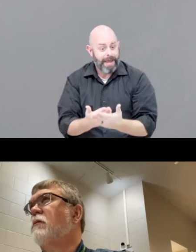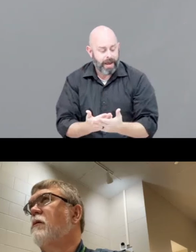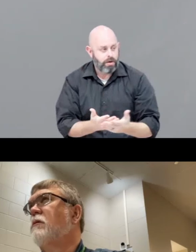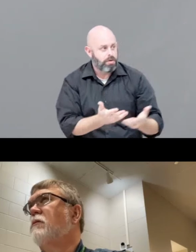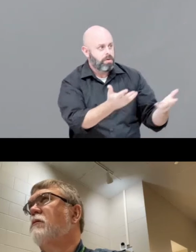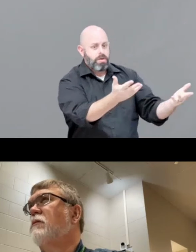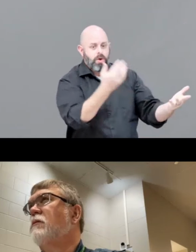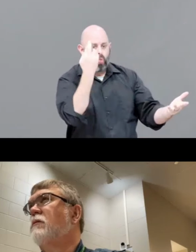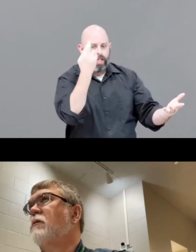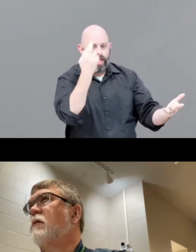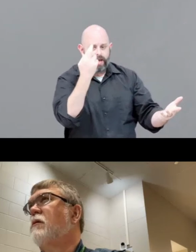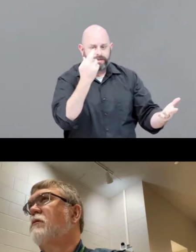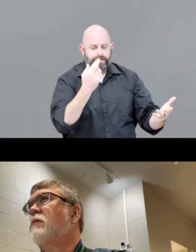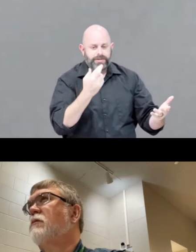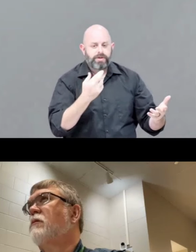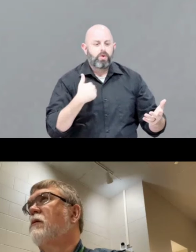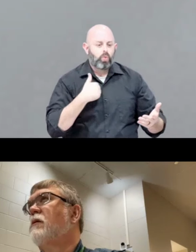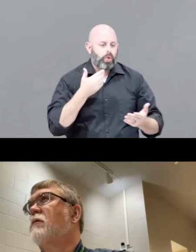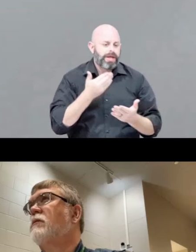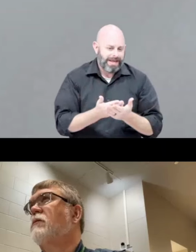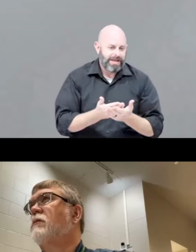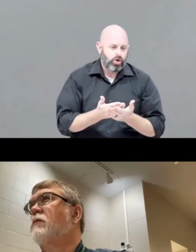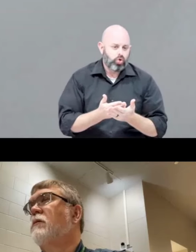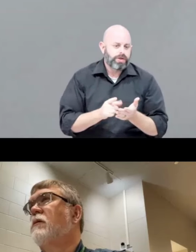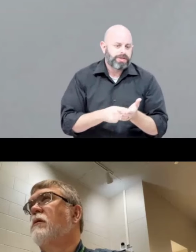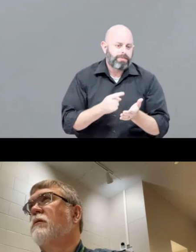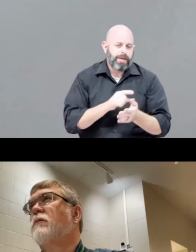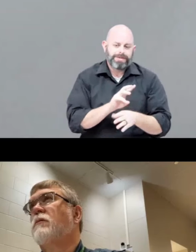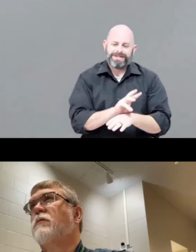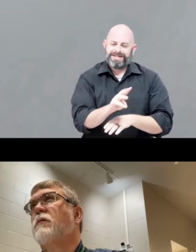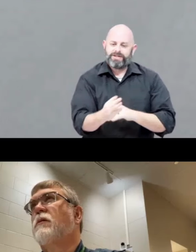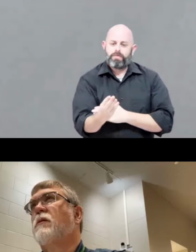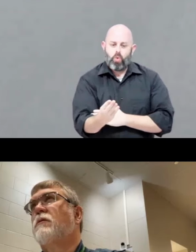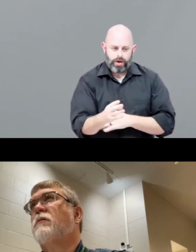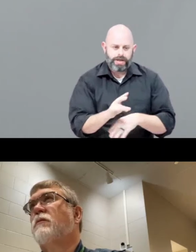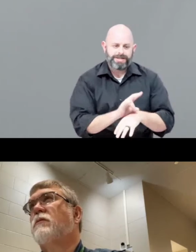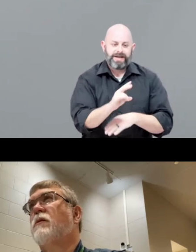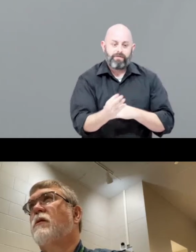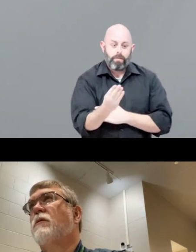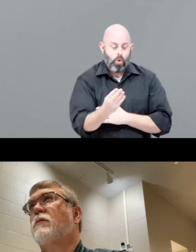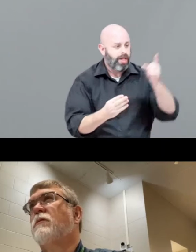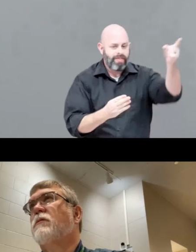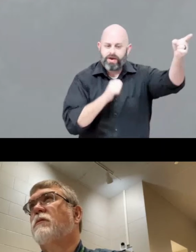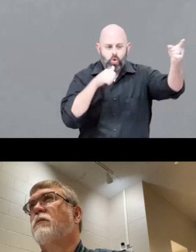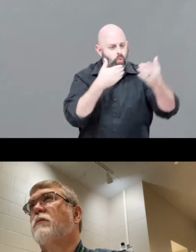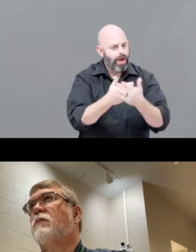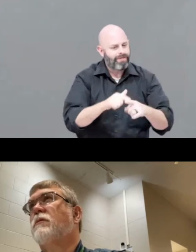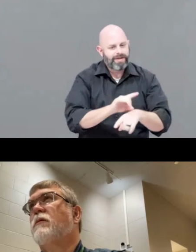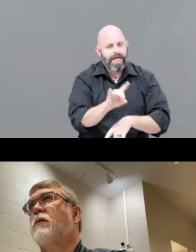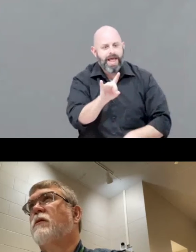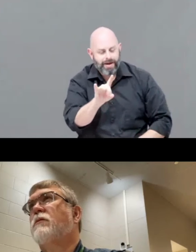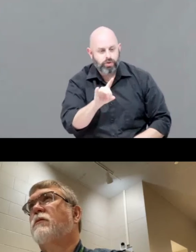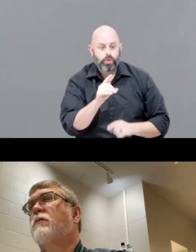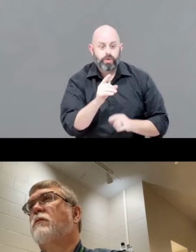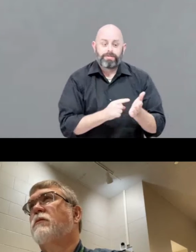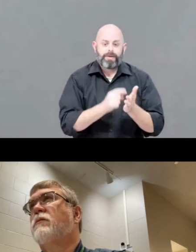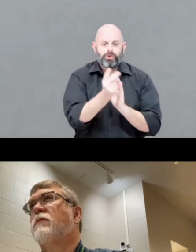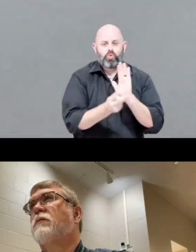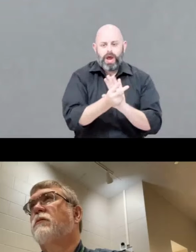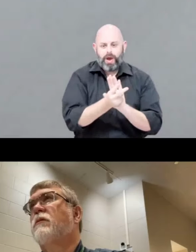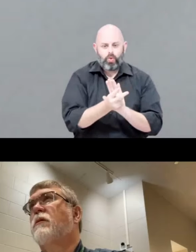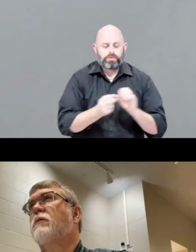realize it, well, they don't get here. We get here a lot of times at 6 o'clock, 7 o'clock. They don't get in until 8 o'clock. So sometimes there's